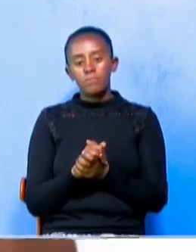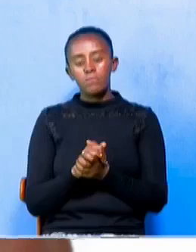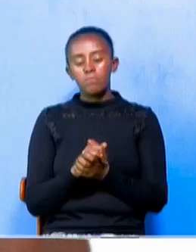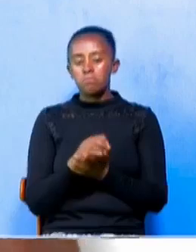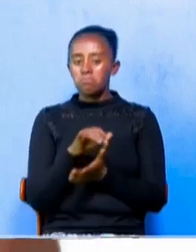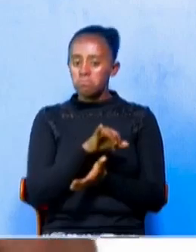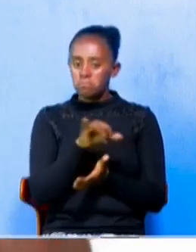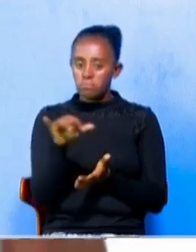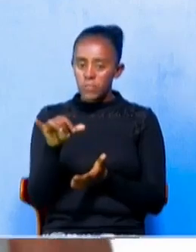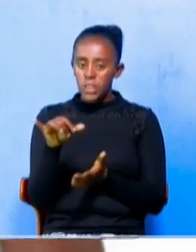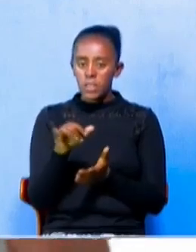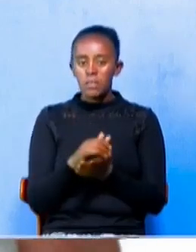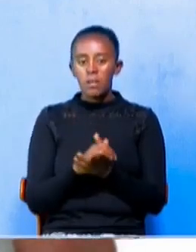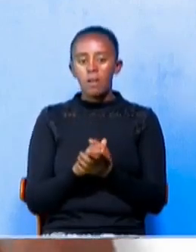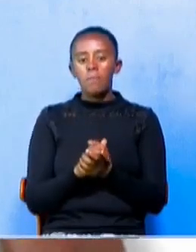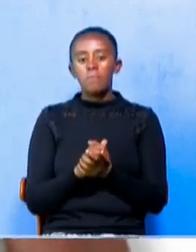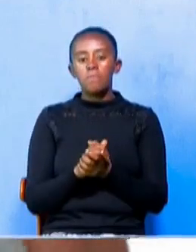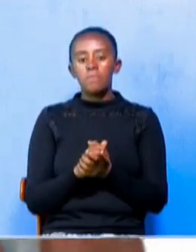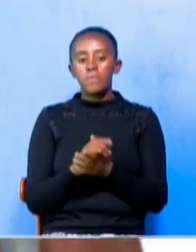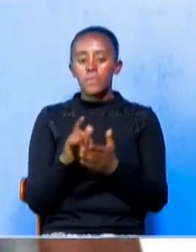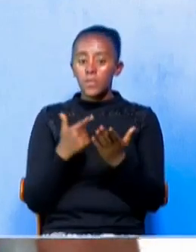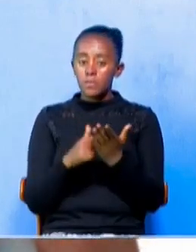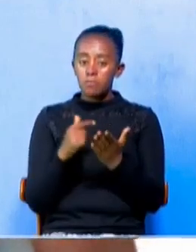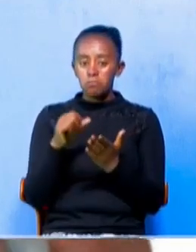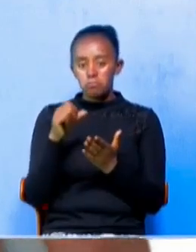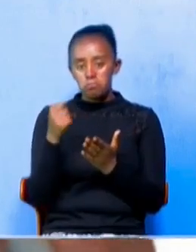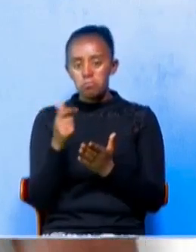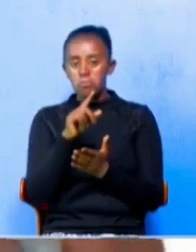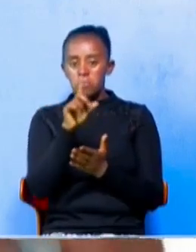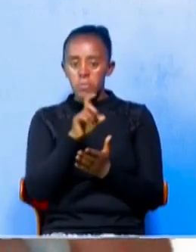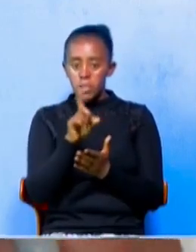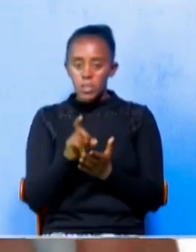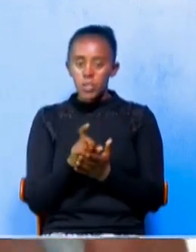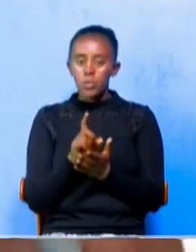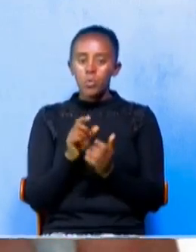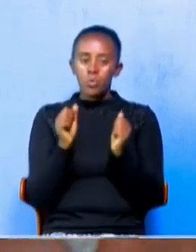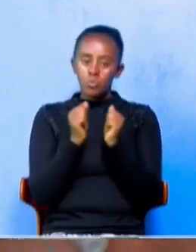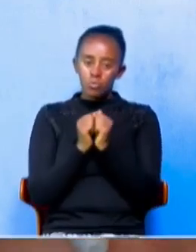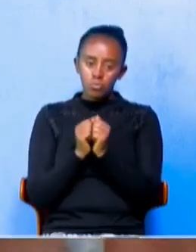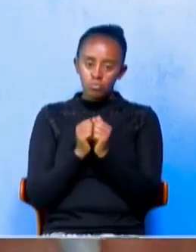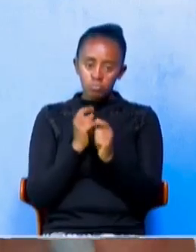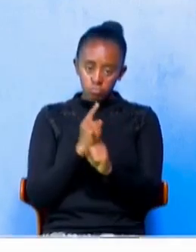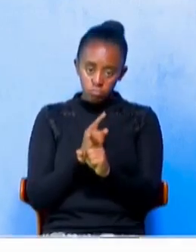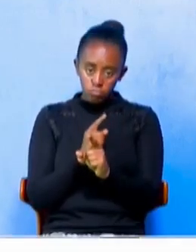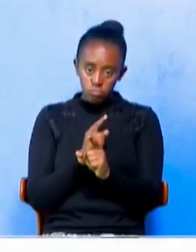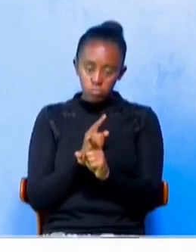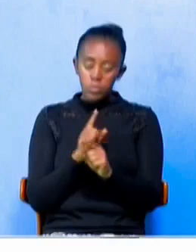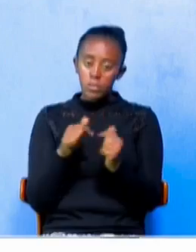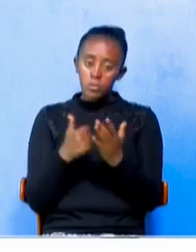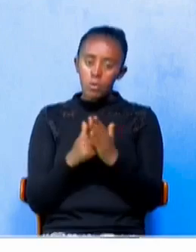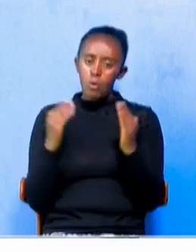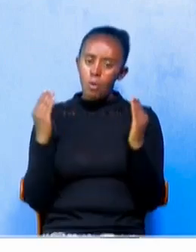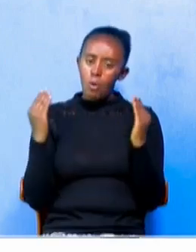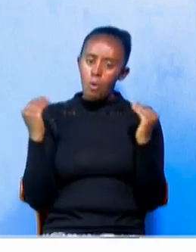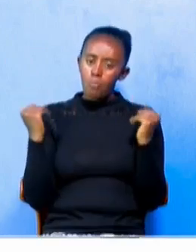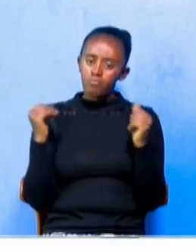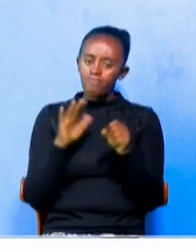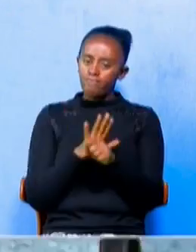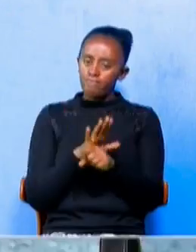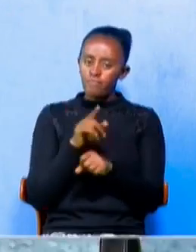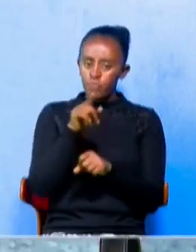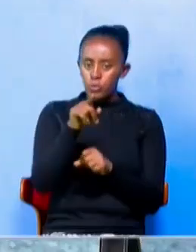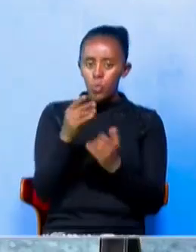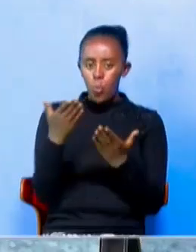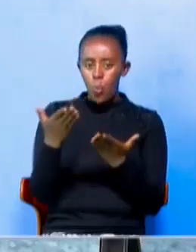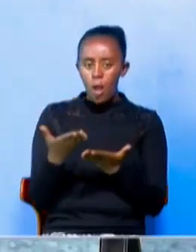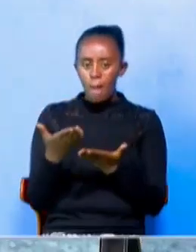Etc. This and some other related questions are basic ones. Right. So hopefully that you are welcome to